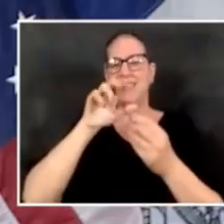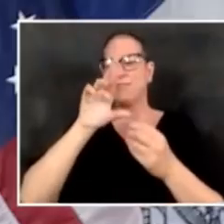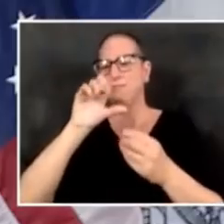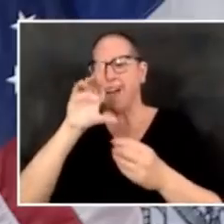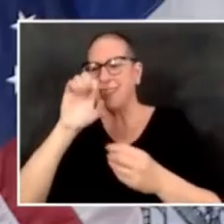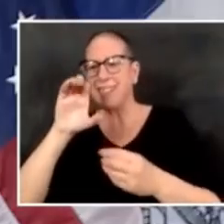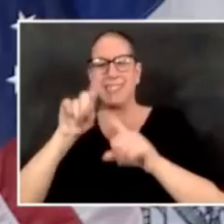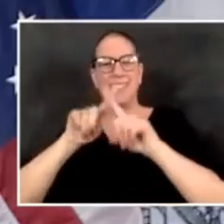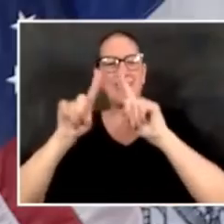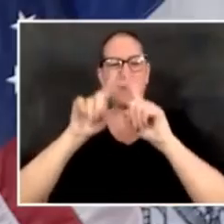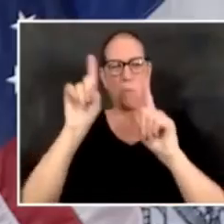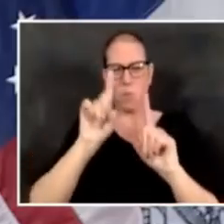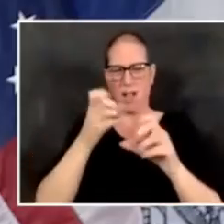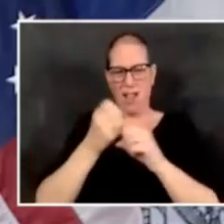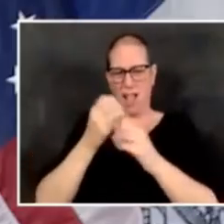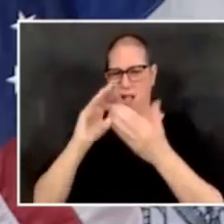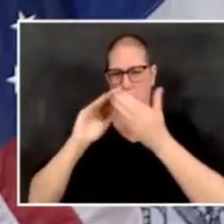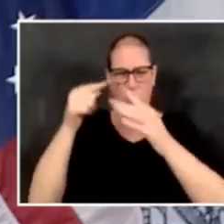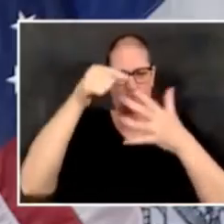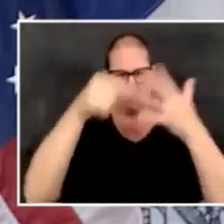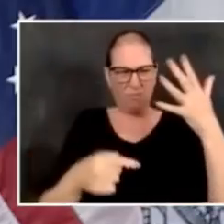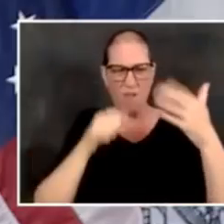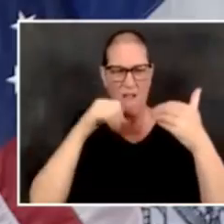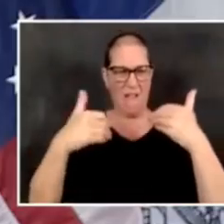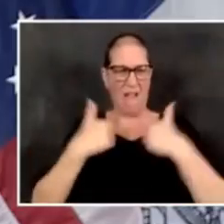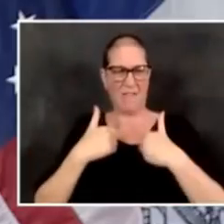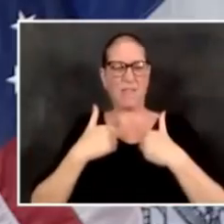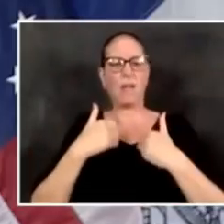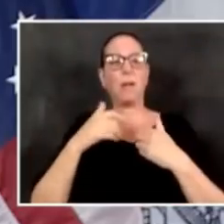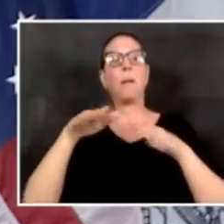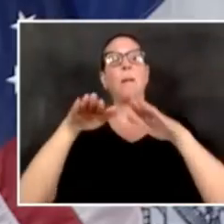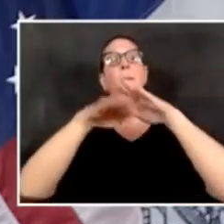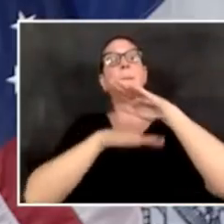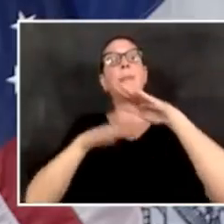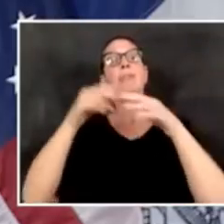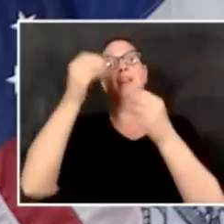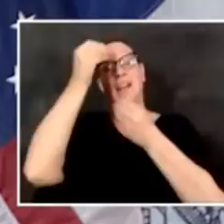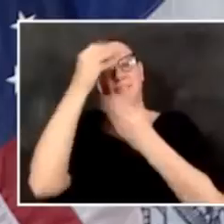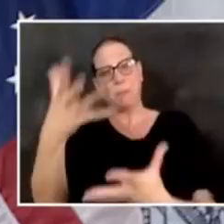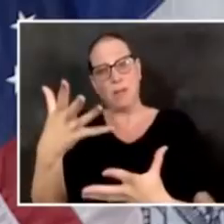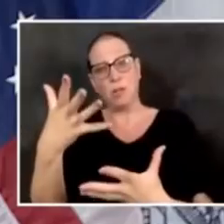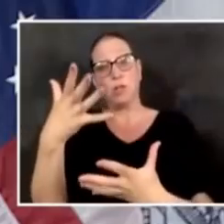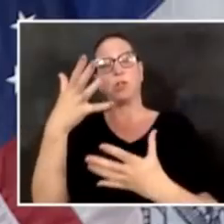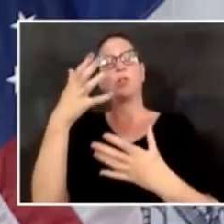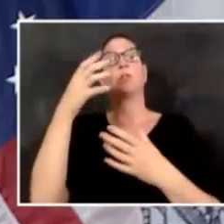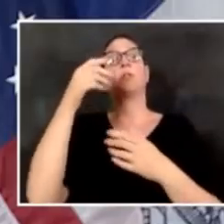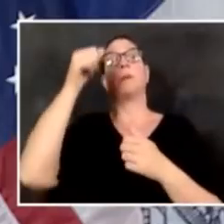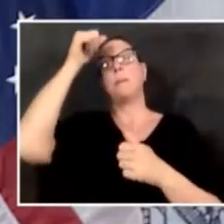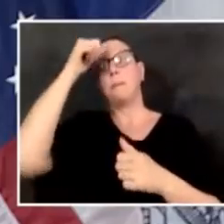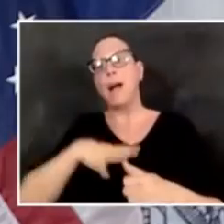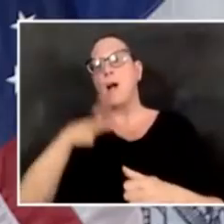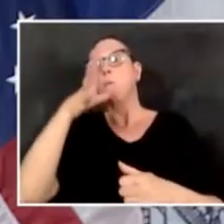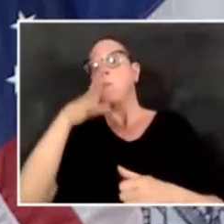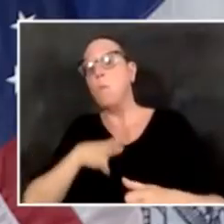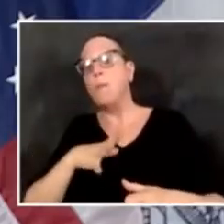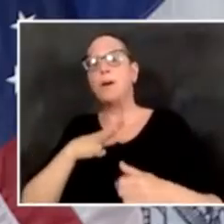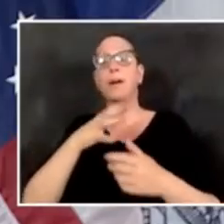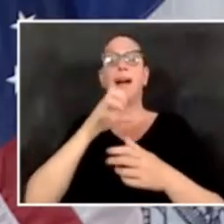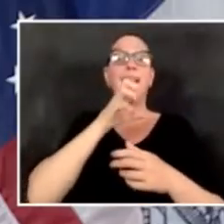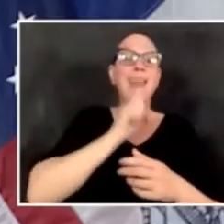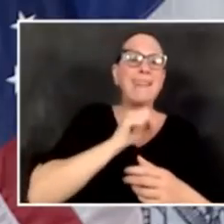this weekend. Couple of different initiatives that between them add up to several 100,000 that we started this